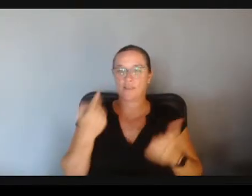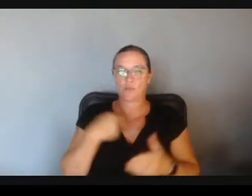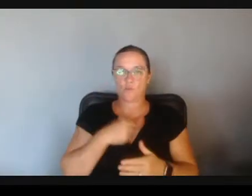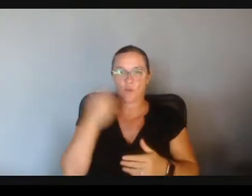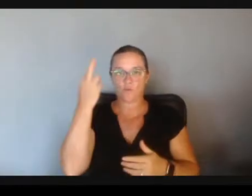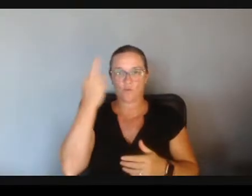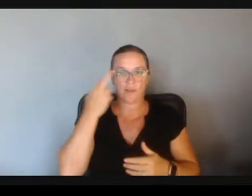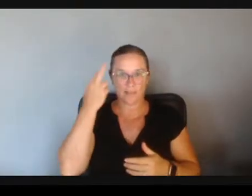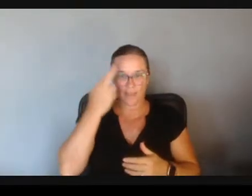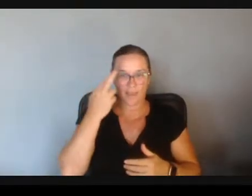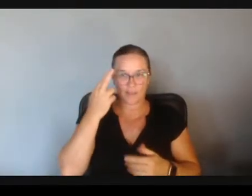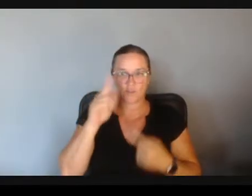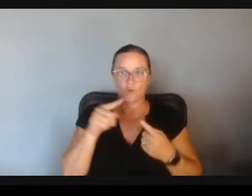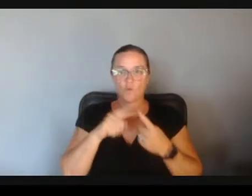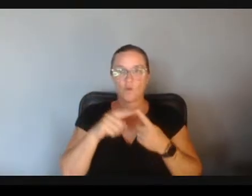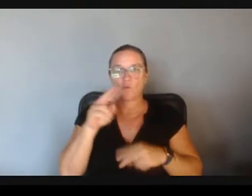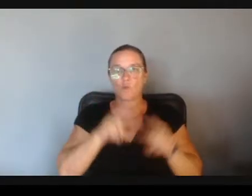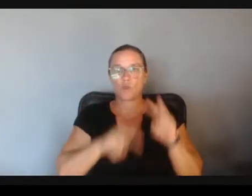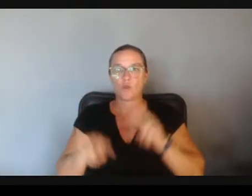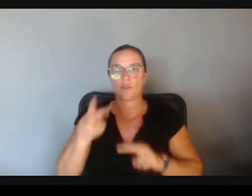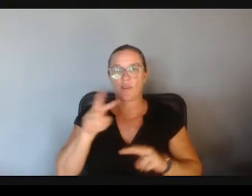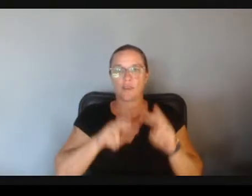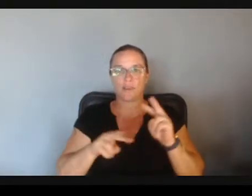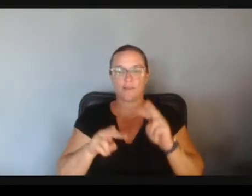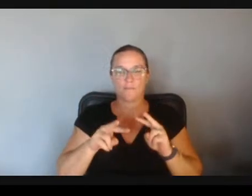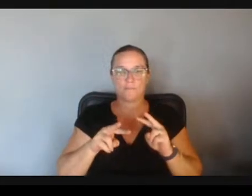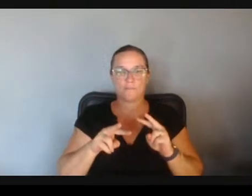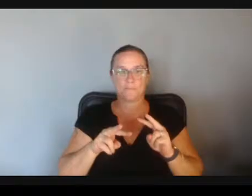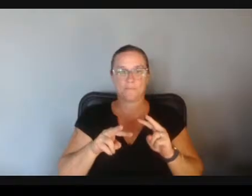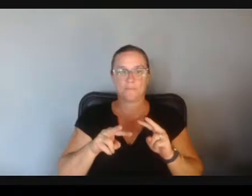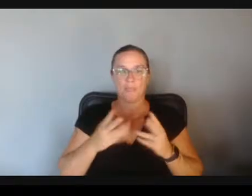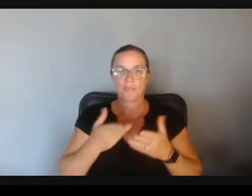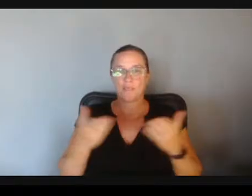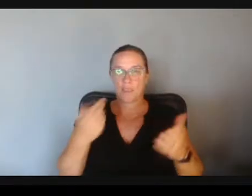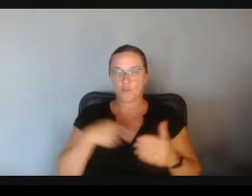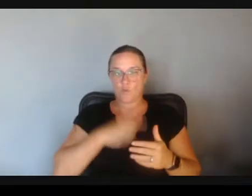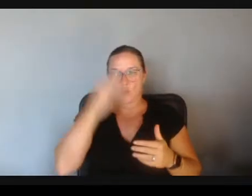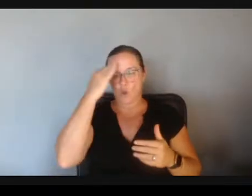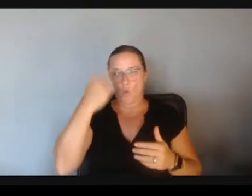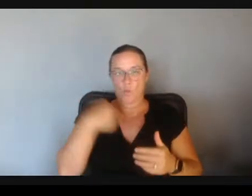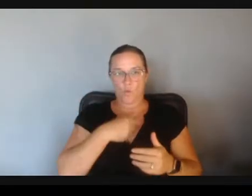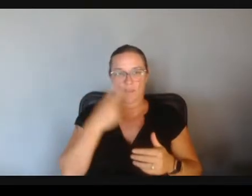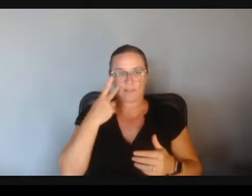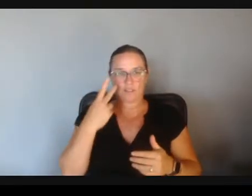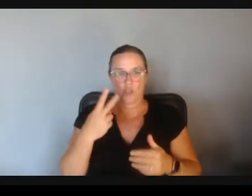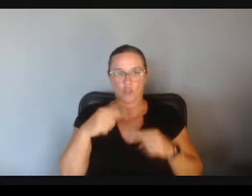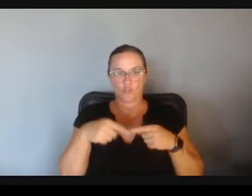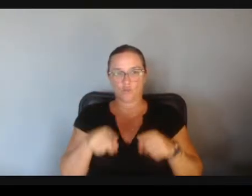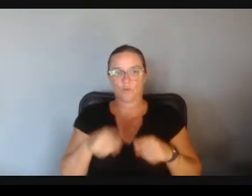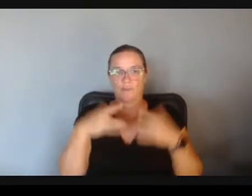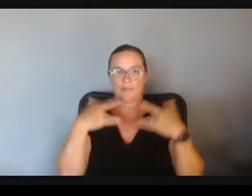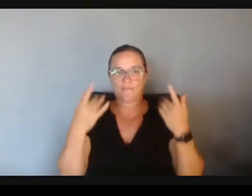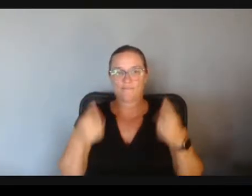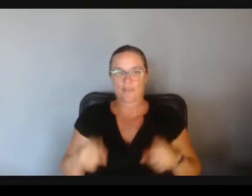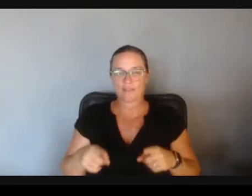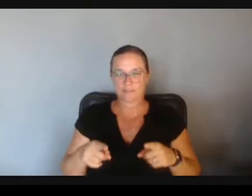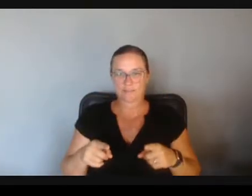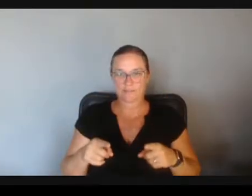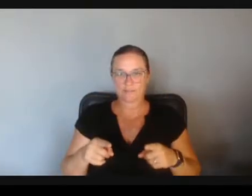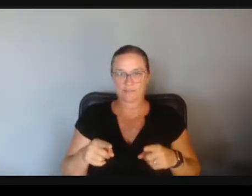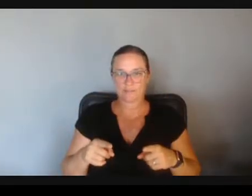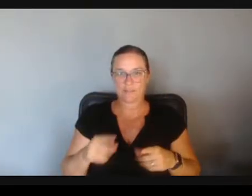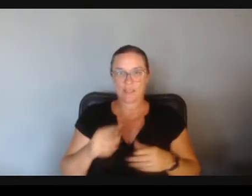in going and looking for these things that we know we saw during the event is